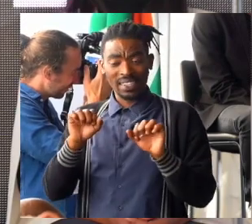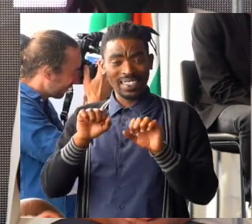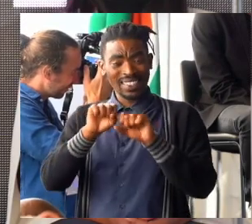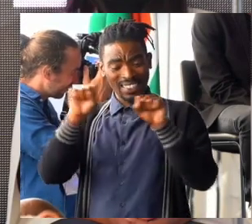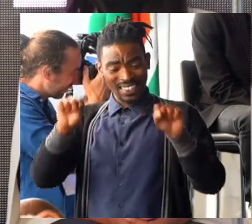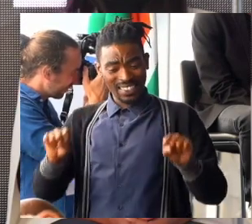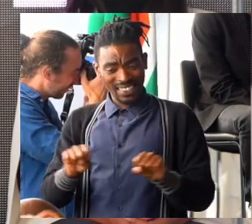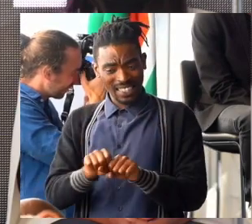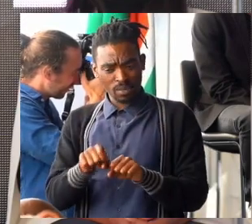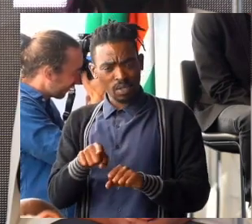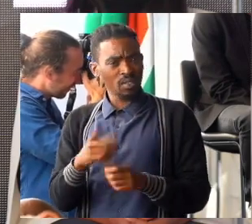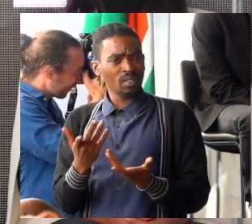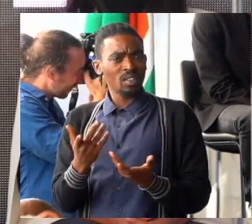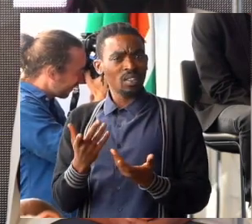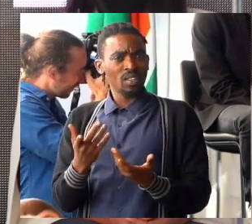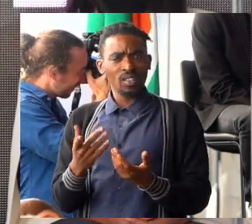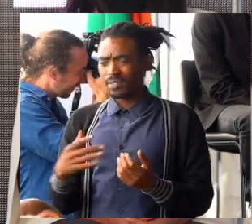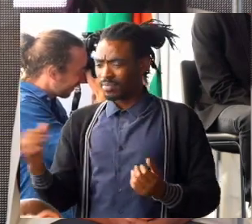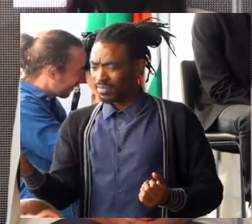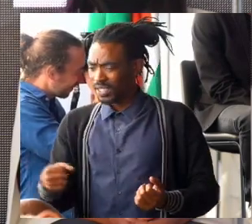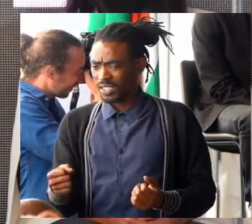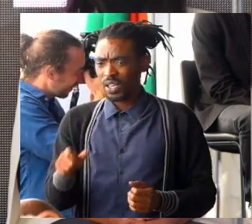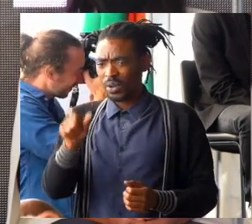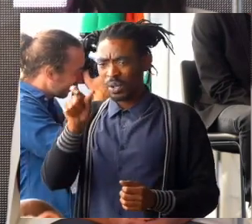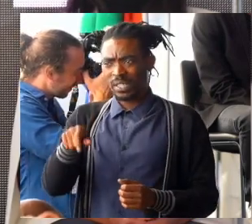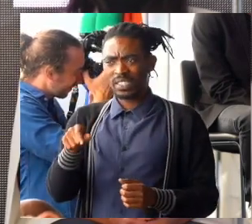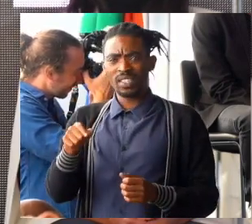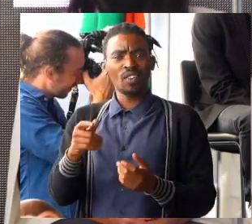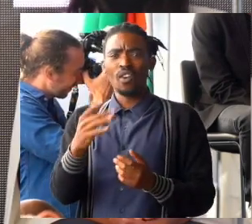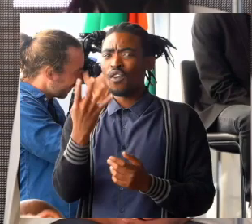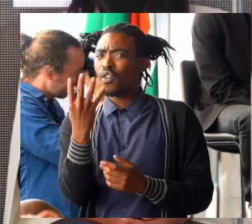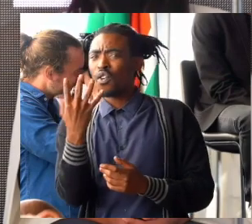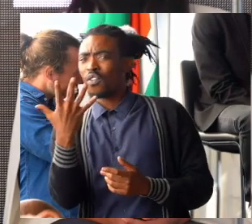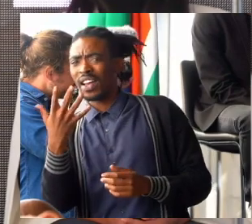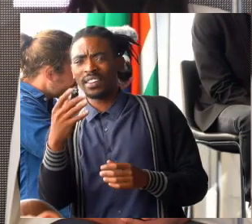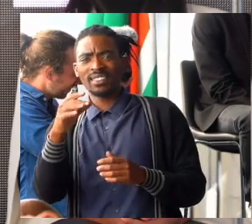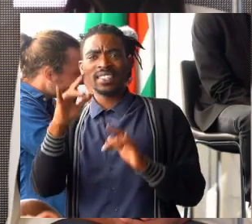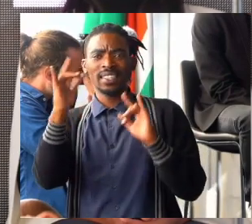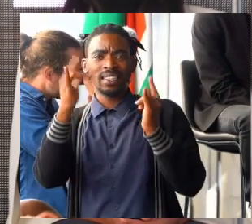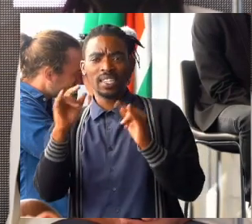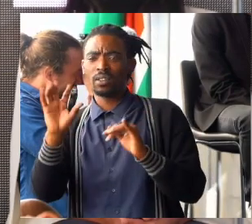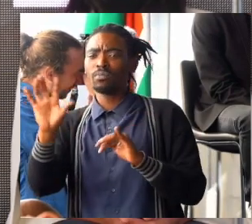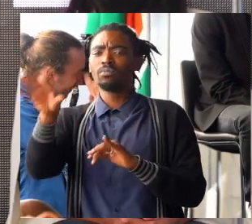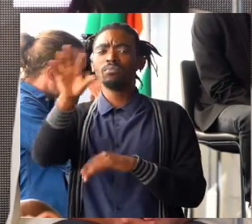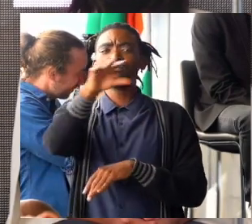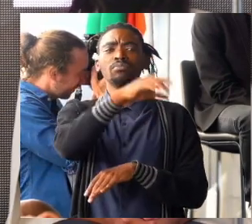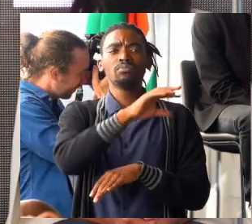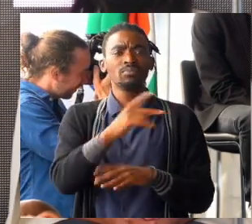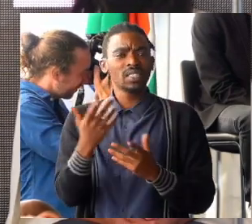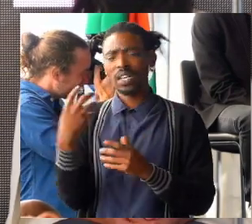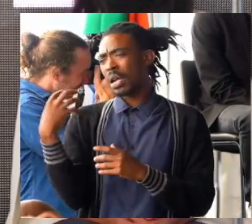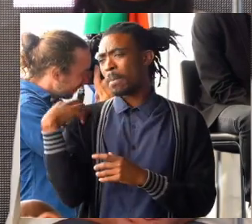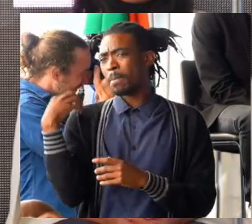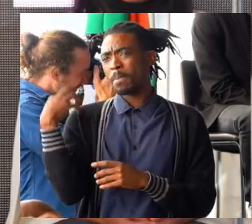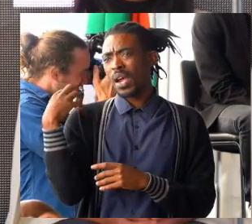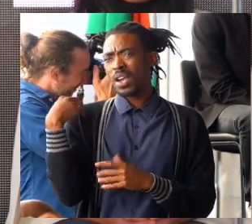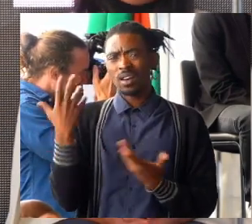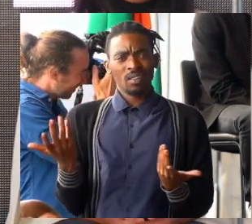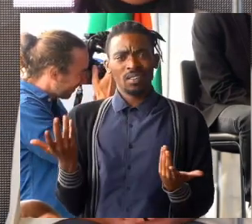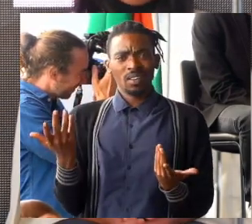is possible to shop one person around to three, four, five towns, and they can be mayor, and the people have no